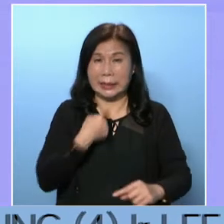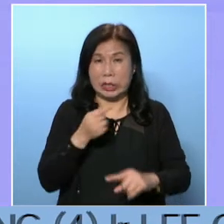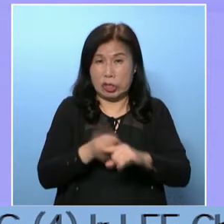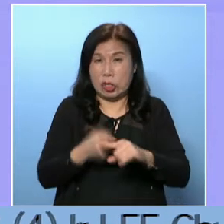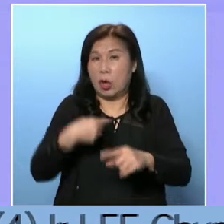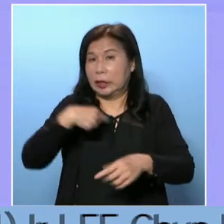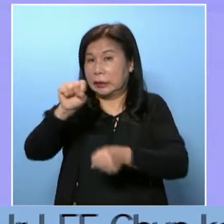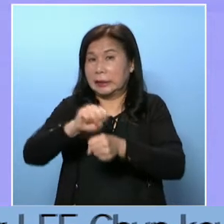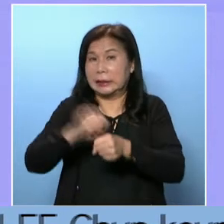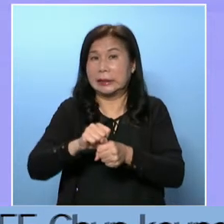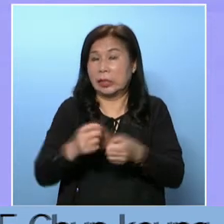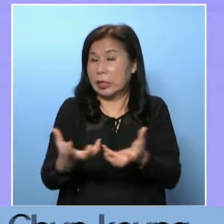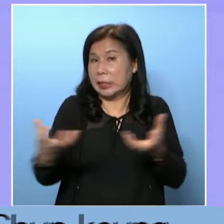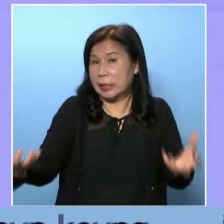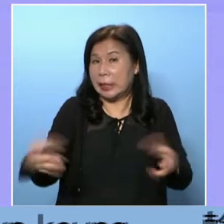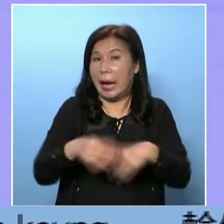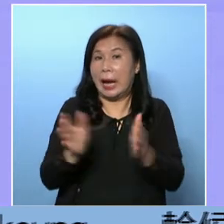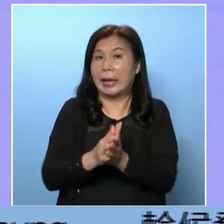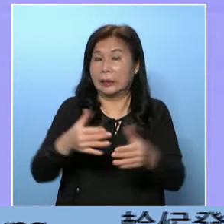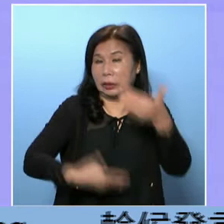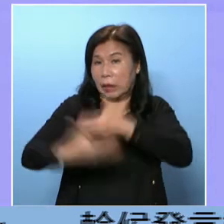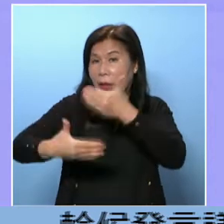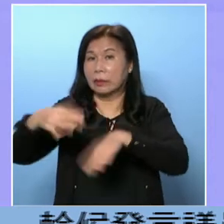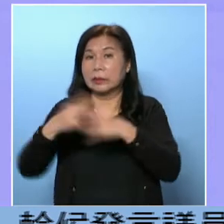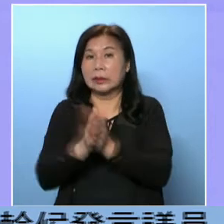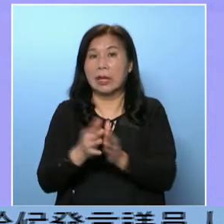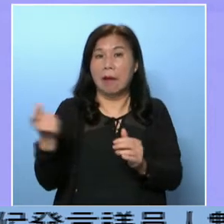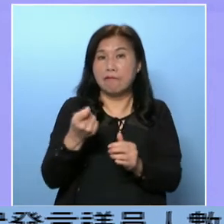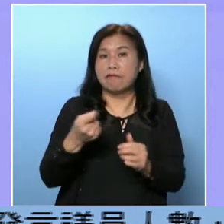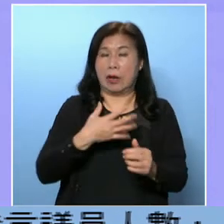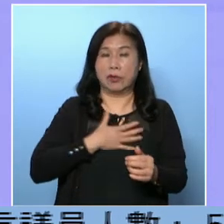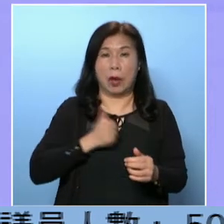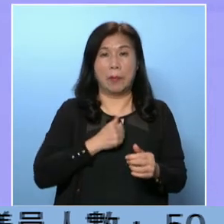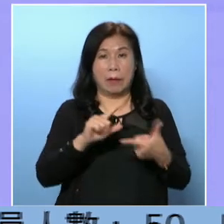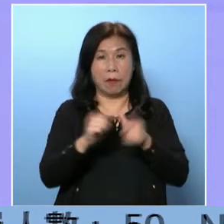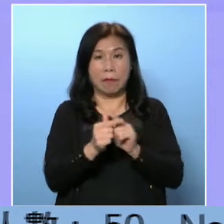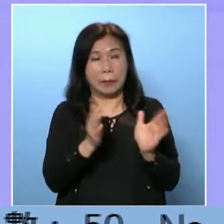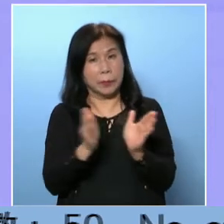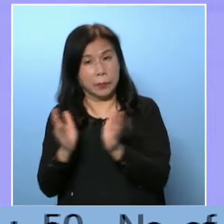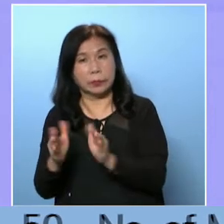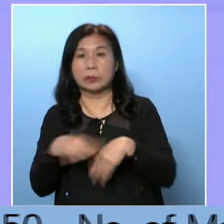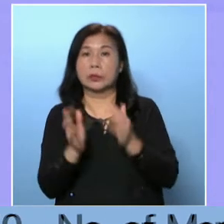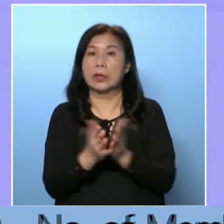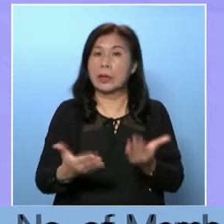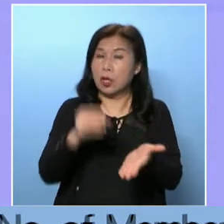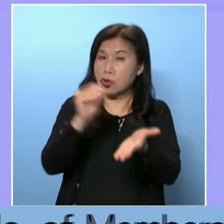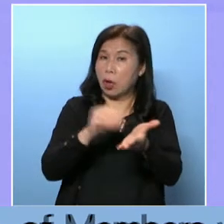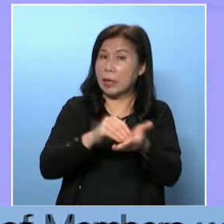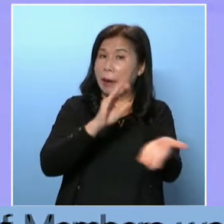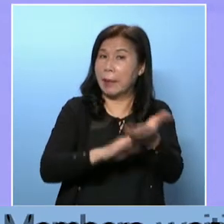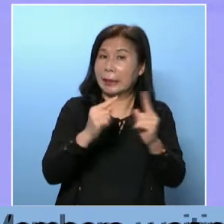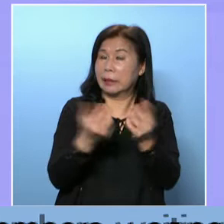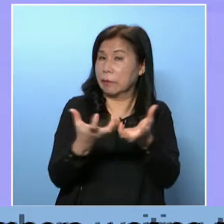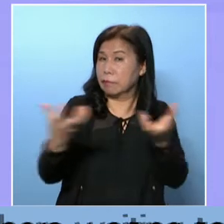enough. We have to increase the number of facilities for isolation, and we have to establish a mechanism